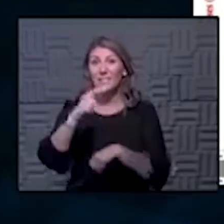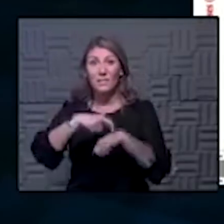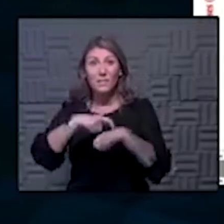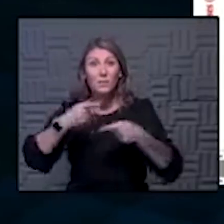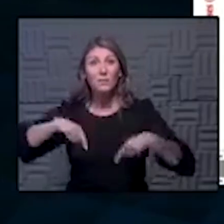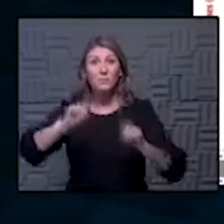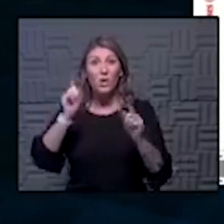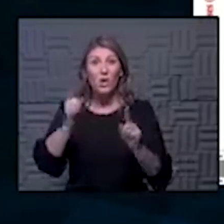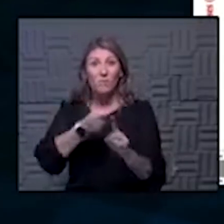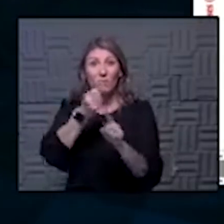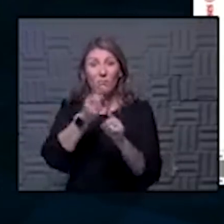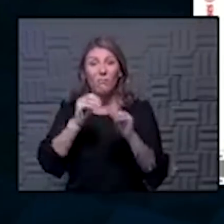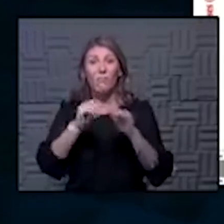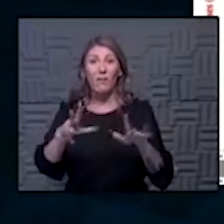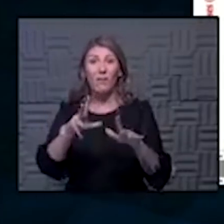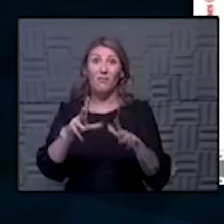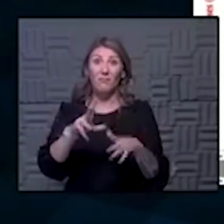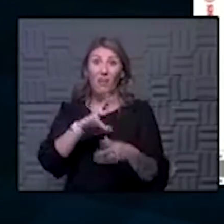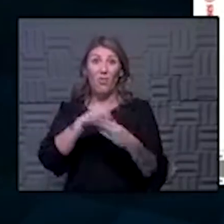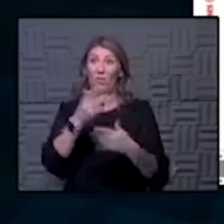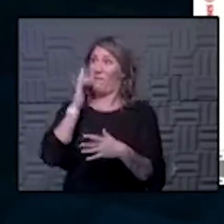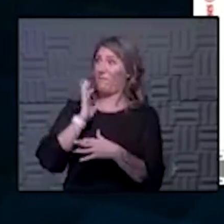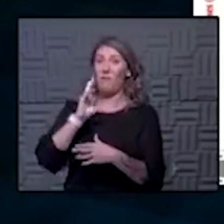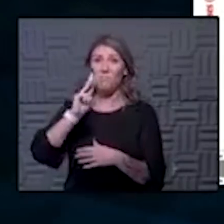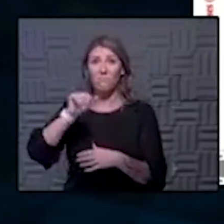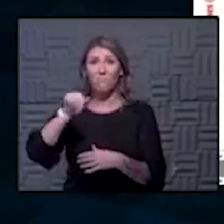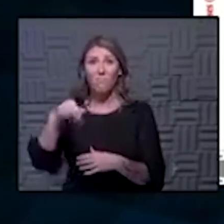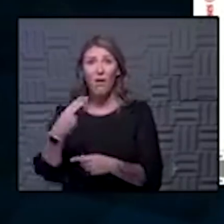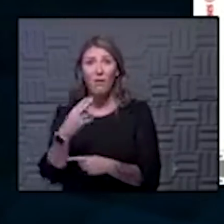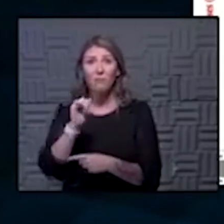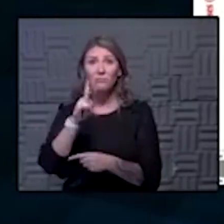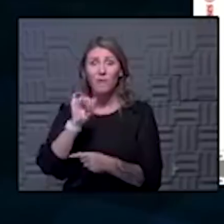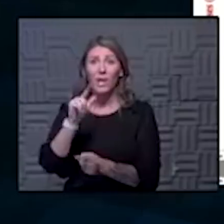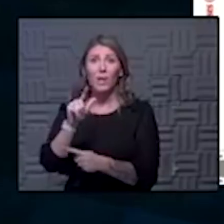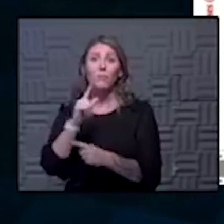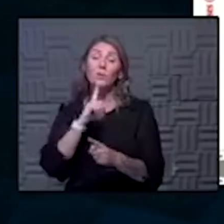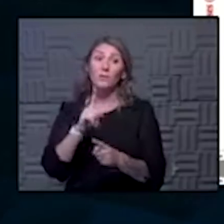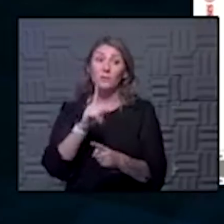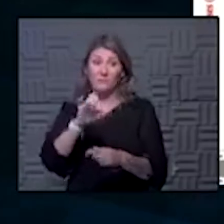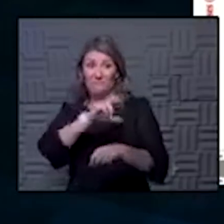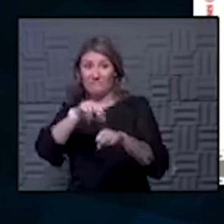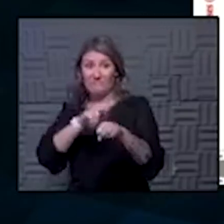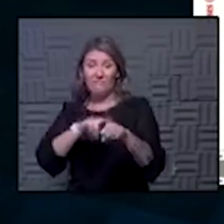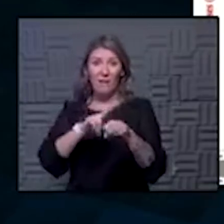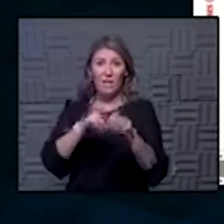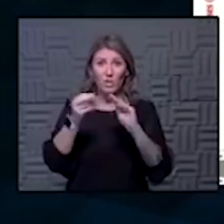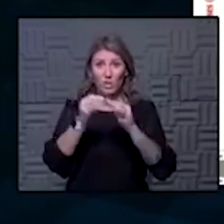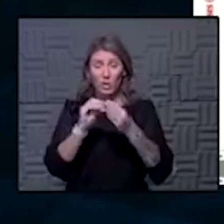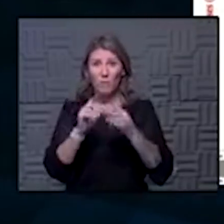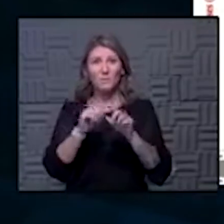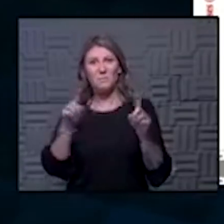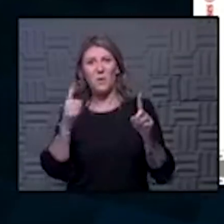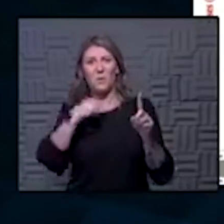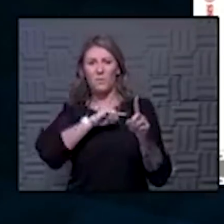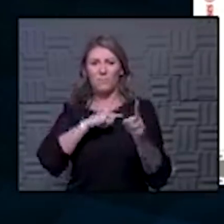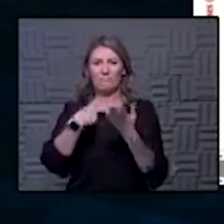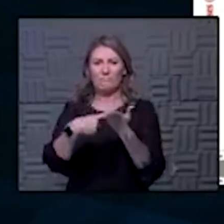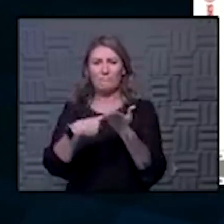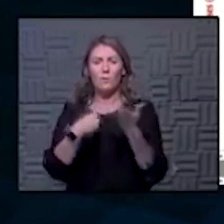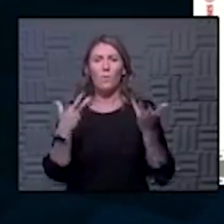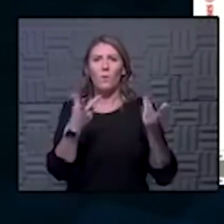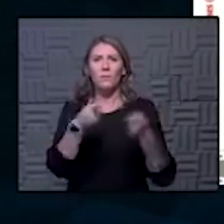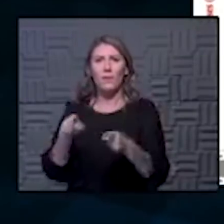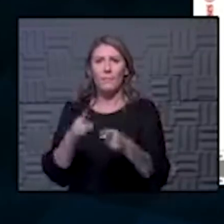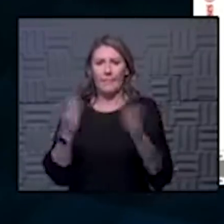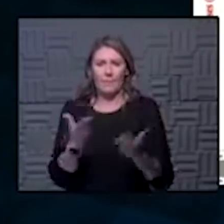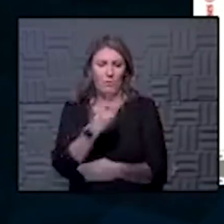or April. And while those are national numbers and good for the big picture, we've been talking a lot about what's happening in our hospital, what's